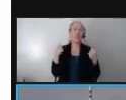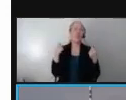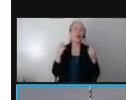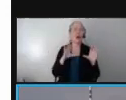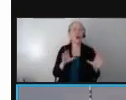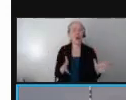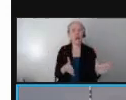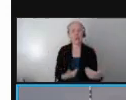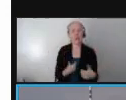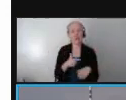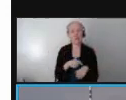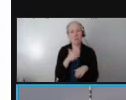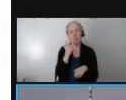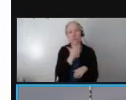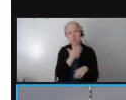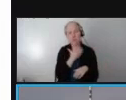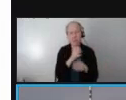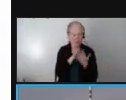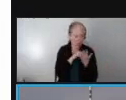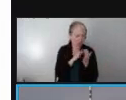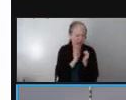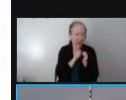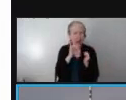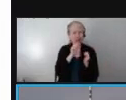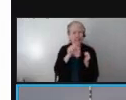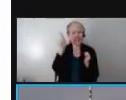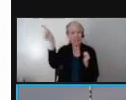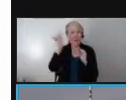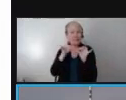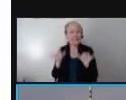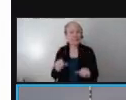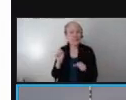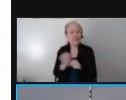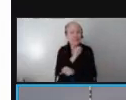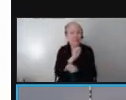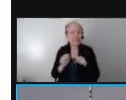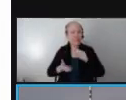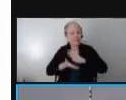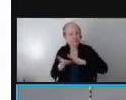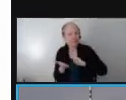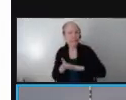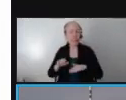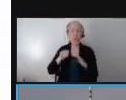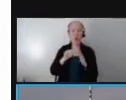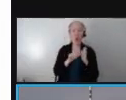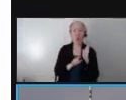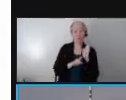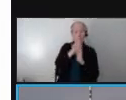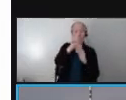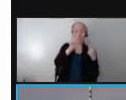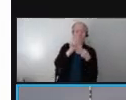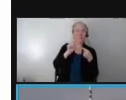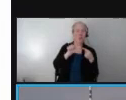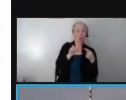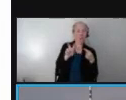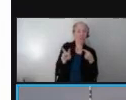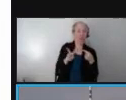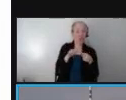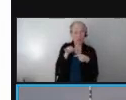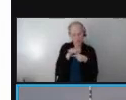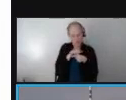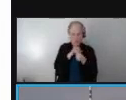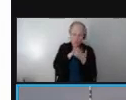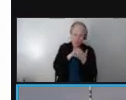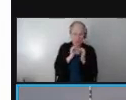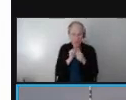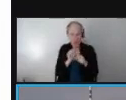training on space station systems, on launch vehicle systems, even on robotics training. Then you have your more high-risk